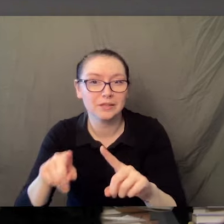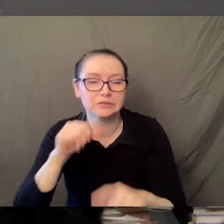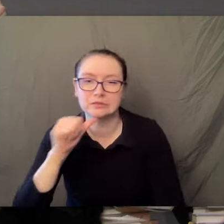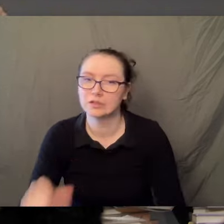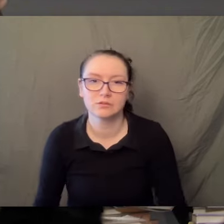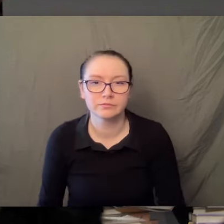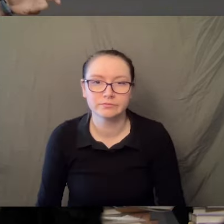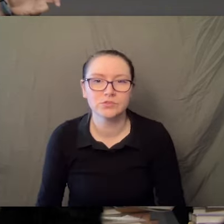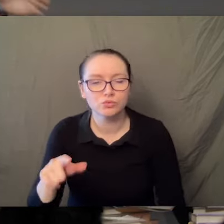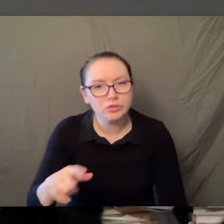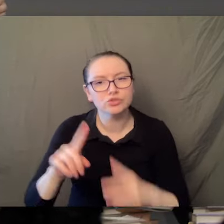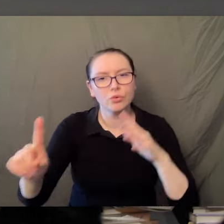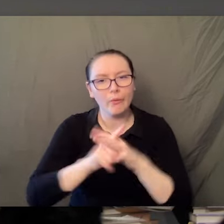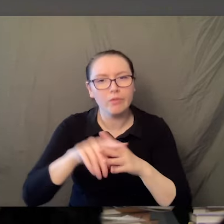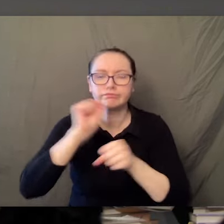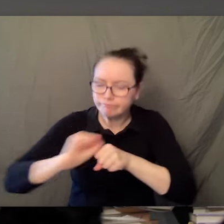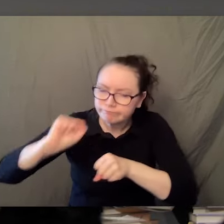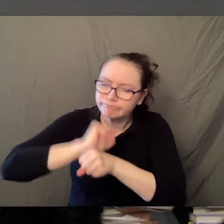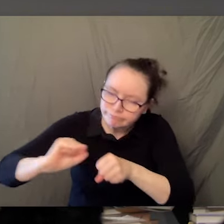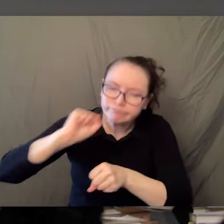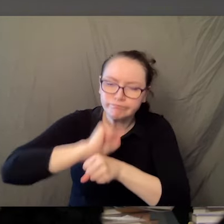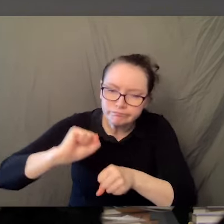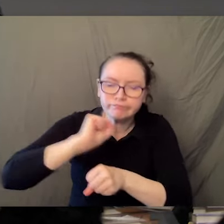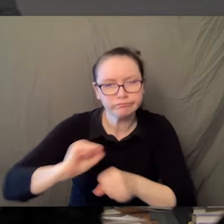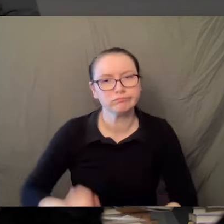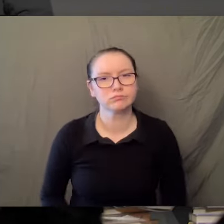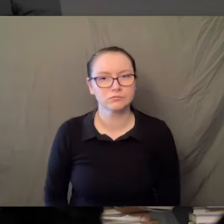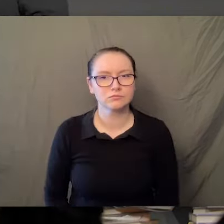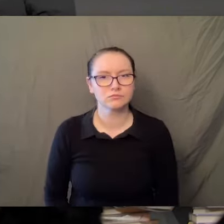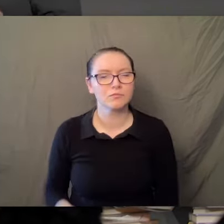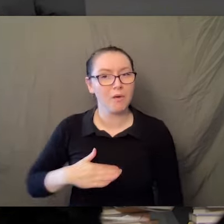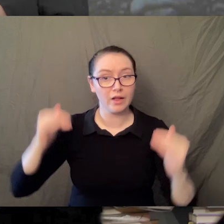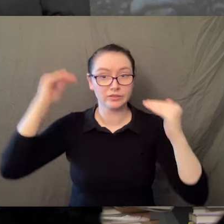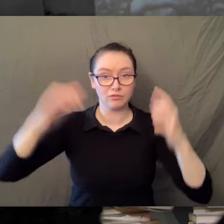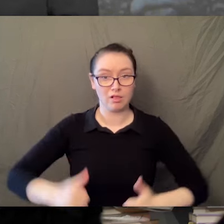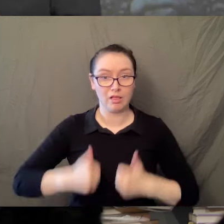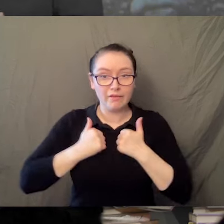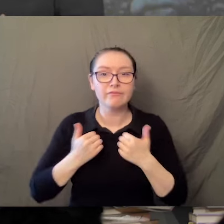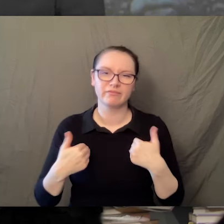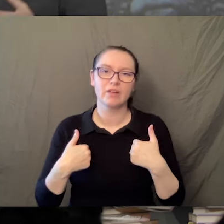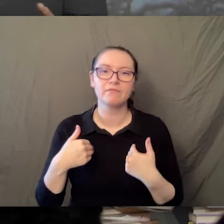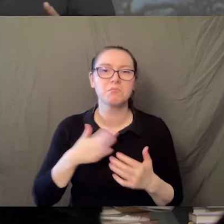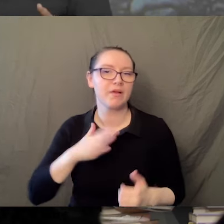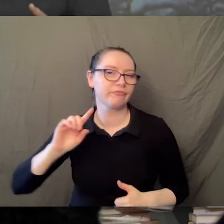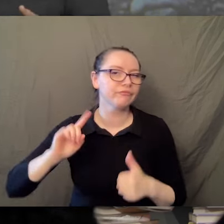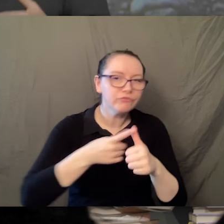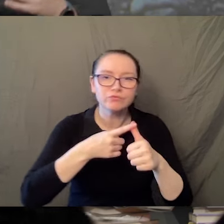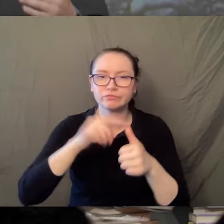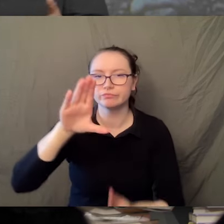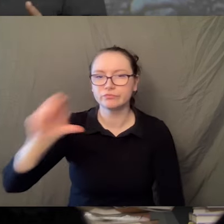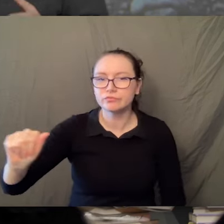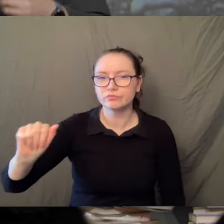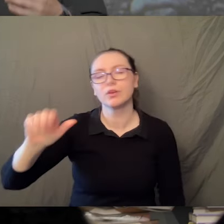life where it's at and then show up and do the work from there. The example from my adult life was my first company. When I started, I